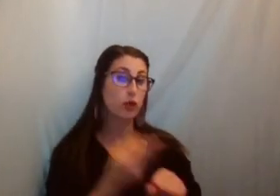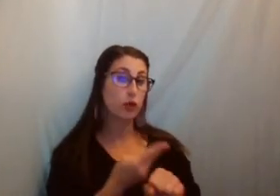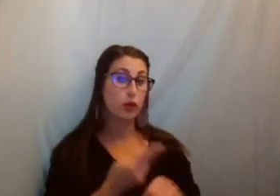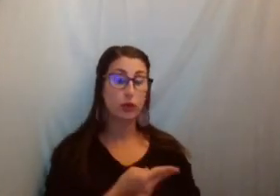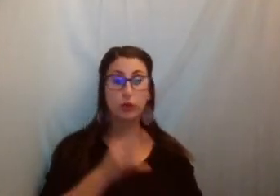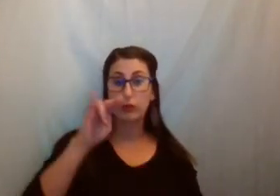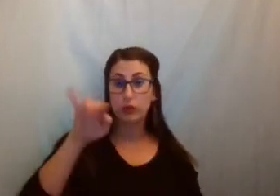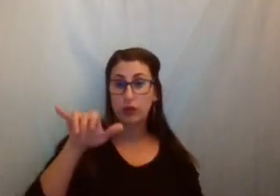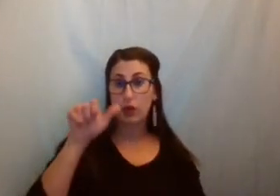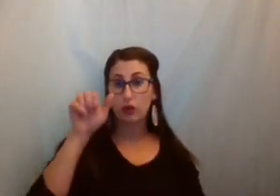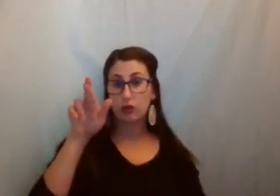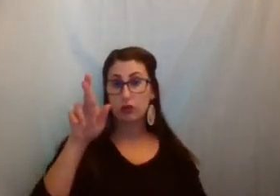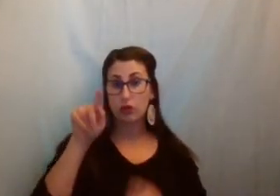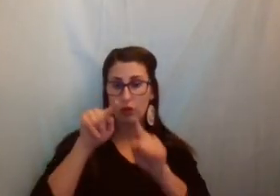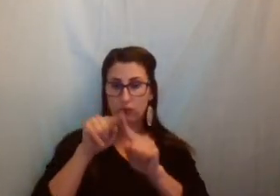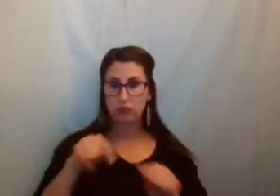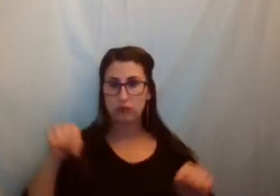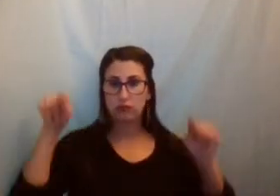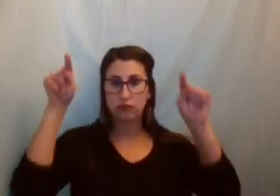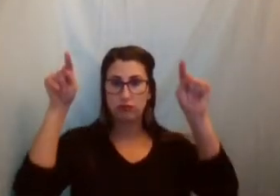jar,